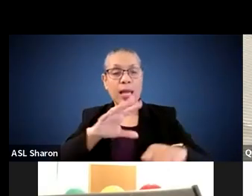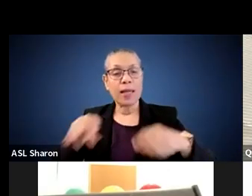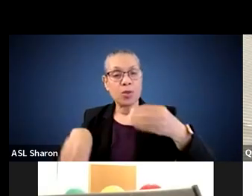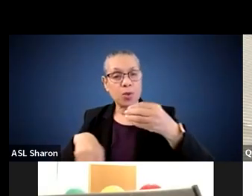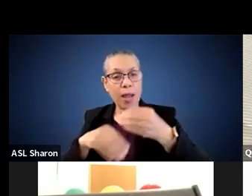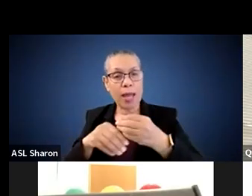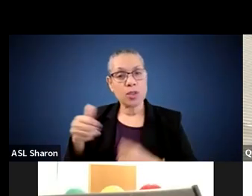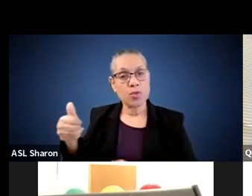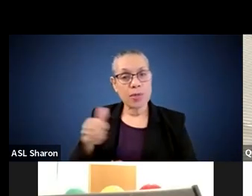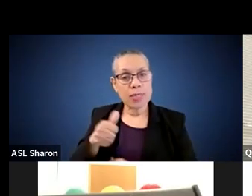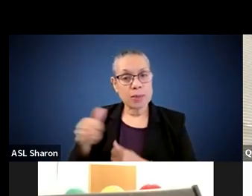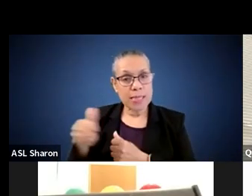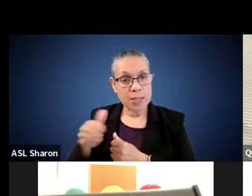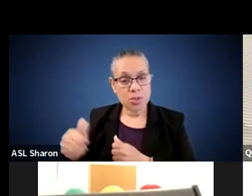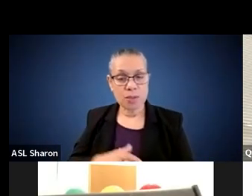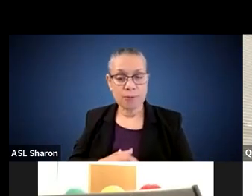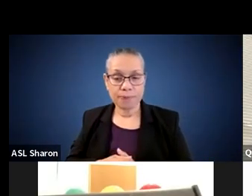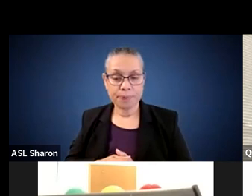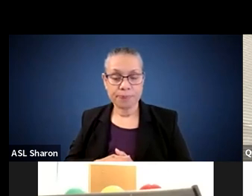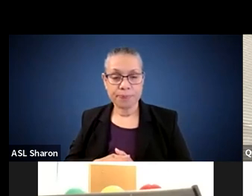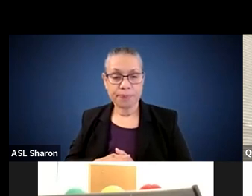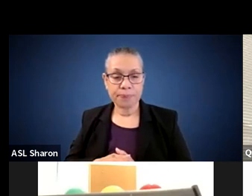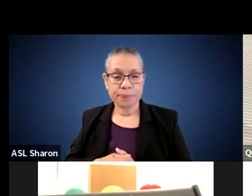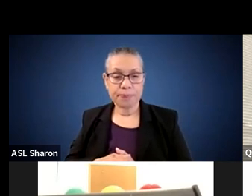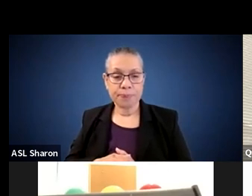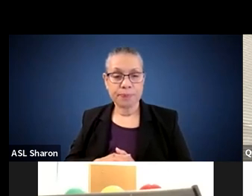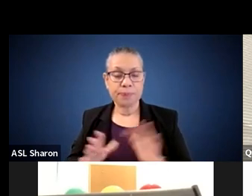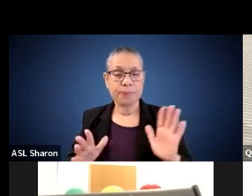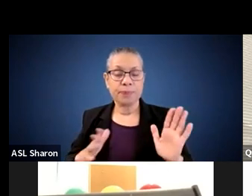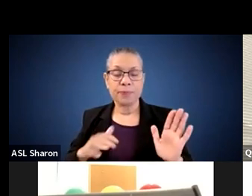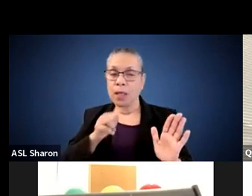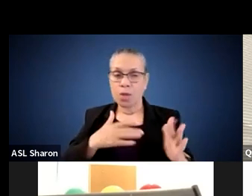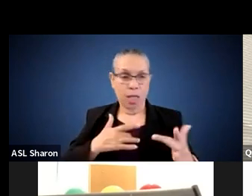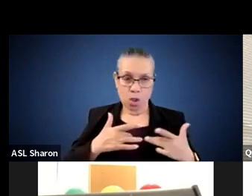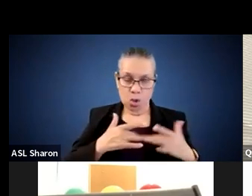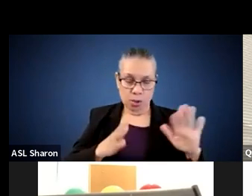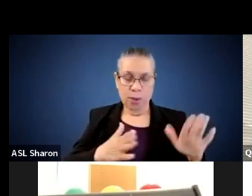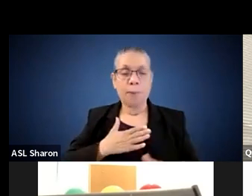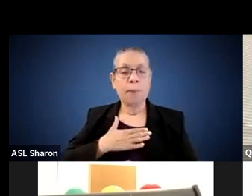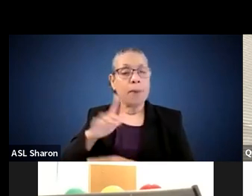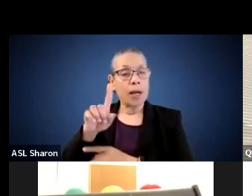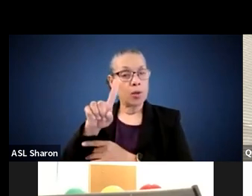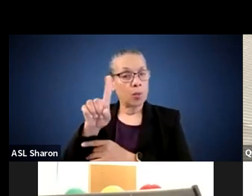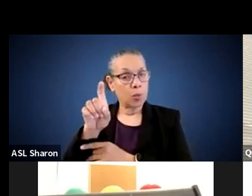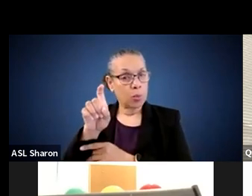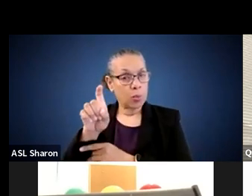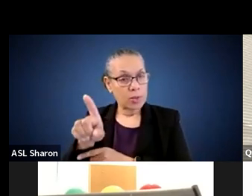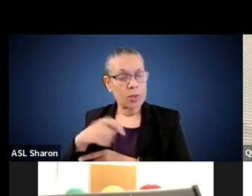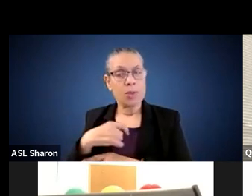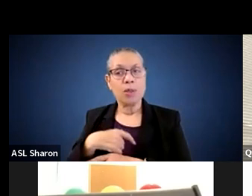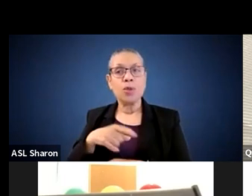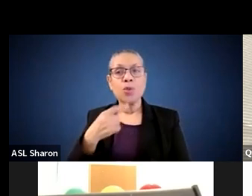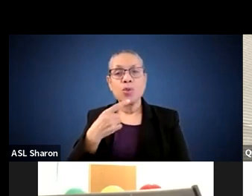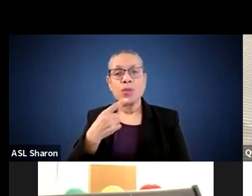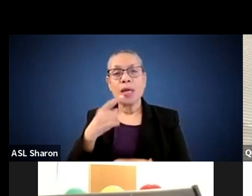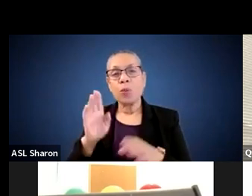you addressed about them um my concern my quest it's not a concern it's a question you mentioned you know you're opening up the